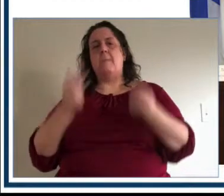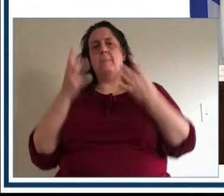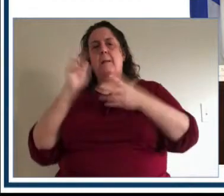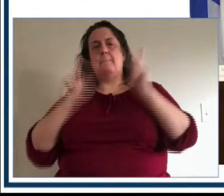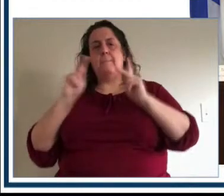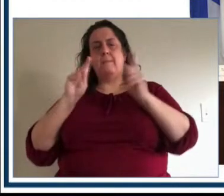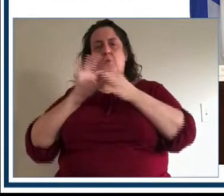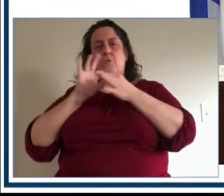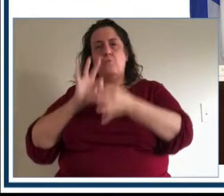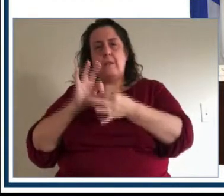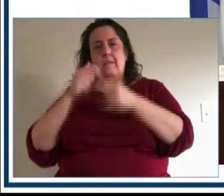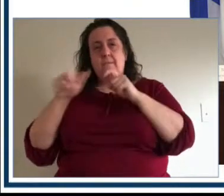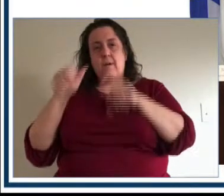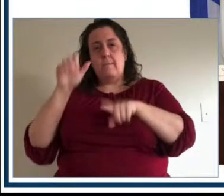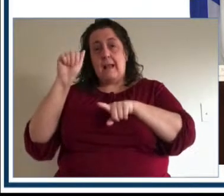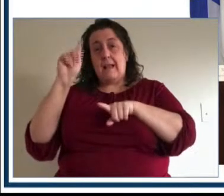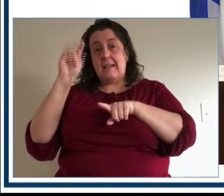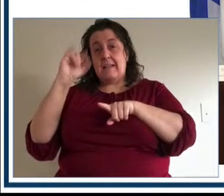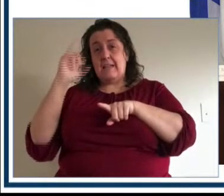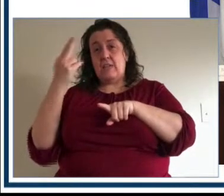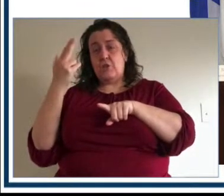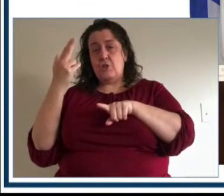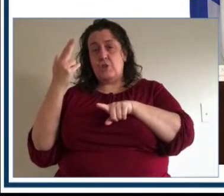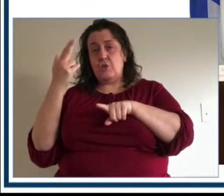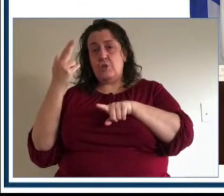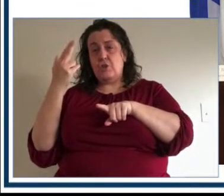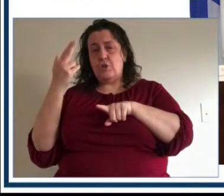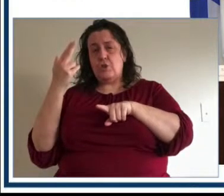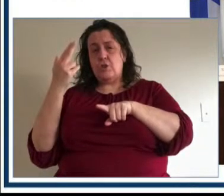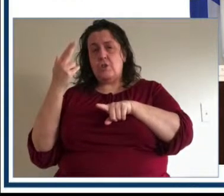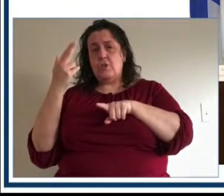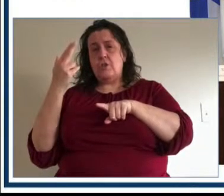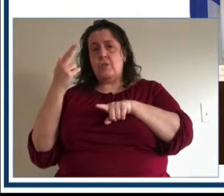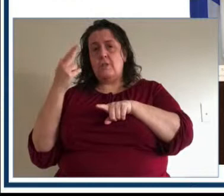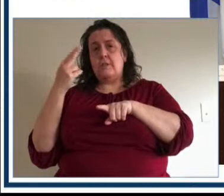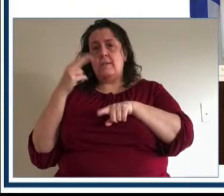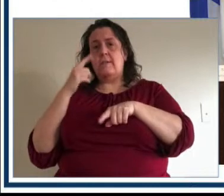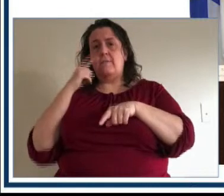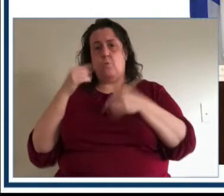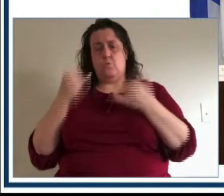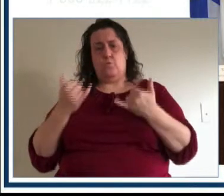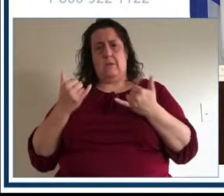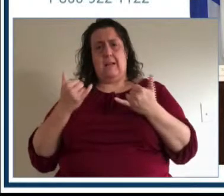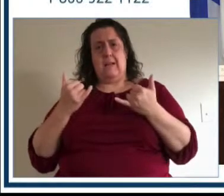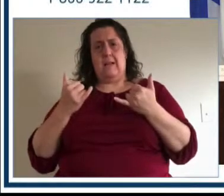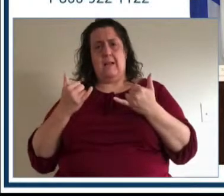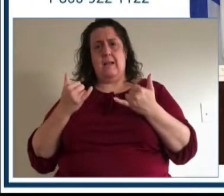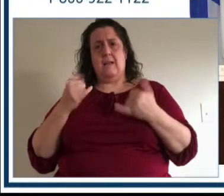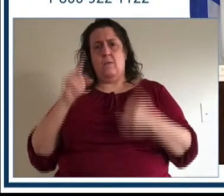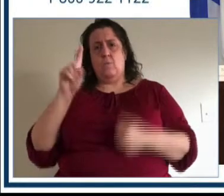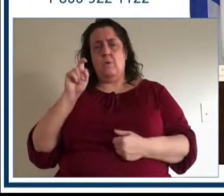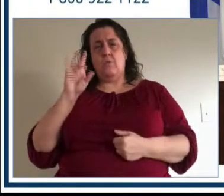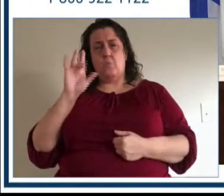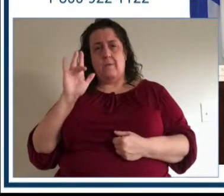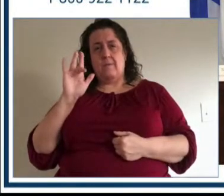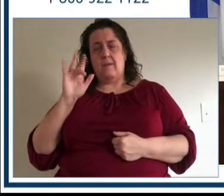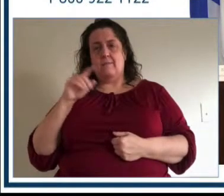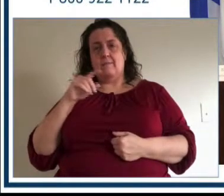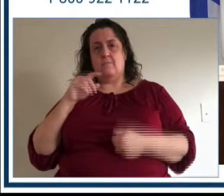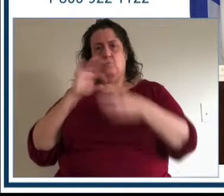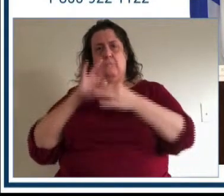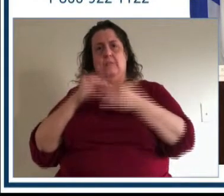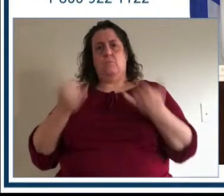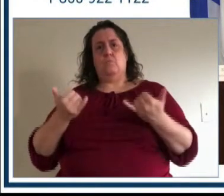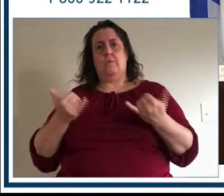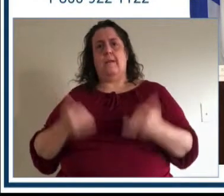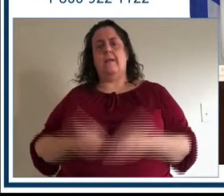Direct number with me today. Natasha, do you have a follow-up question? I do. You spoke a bit about this, Dr. Strang, but I'm wondering, with